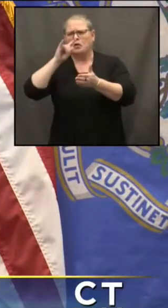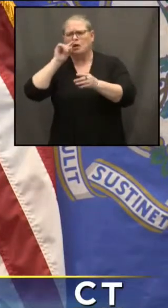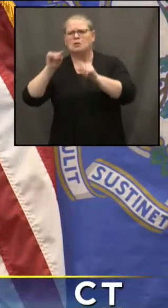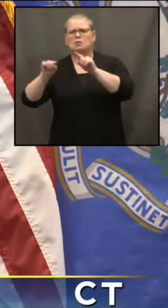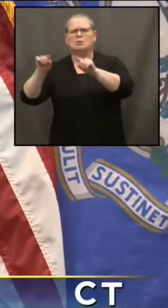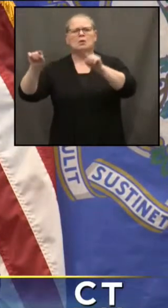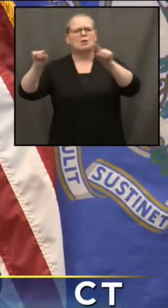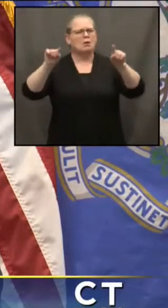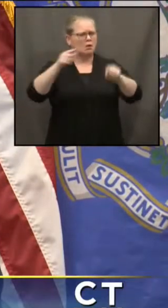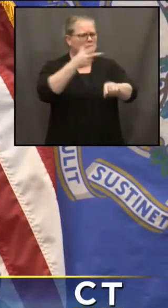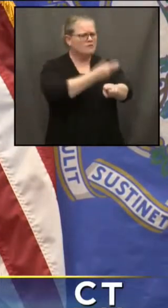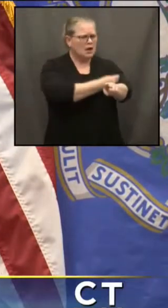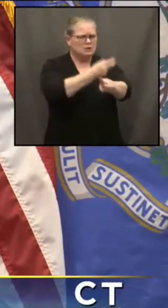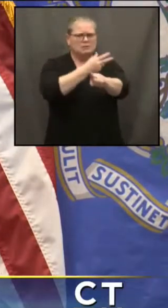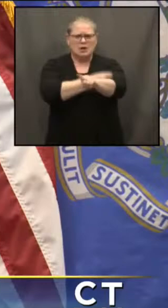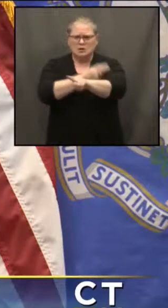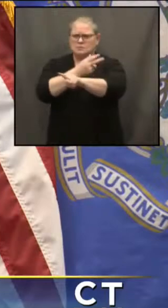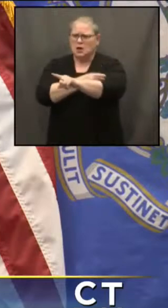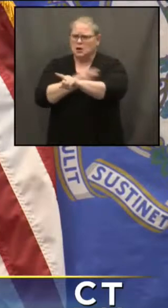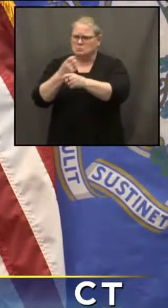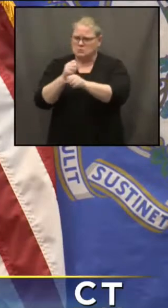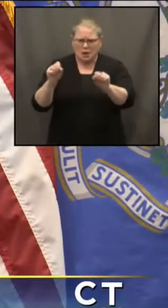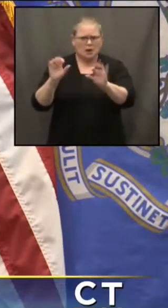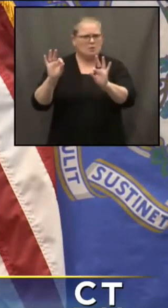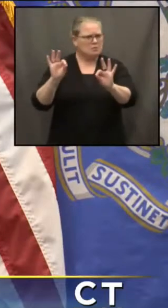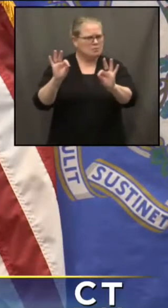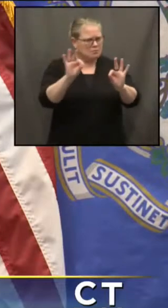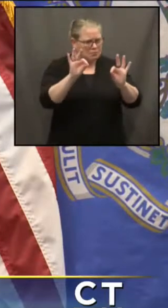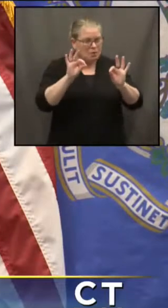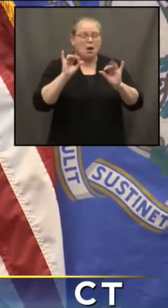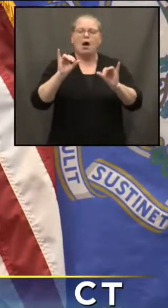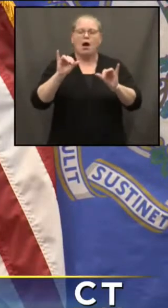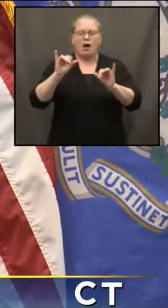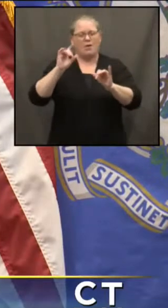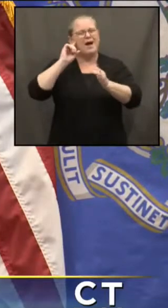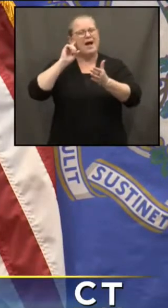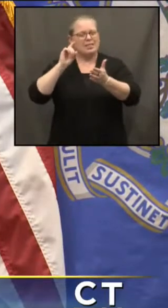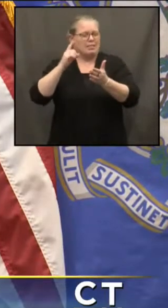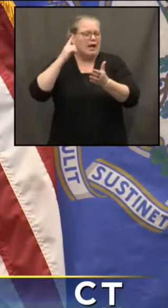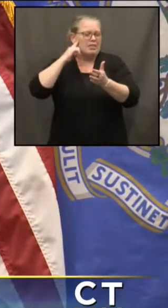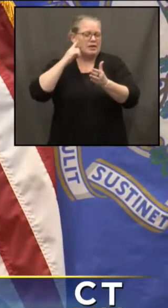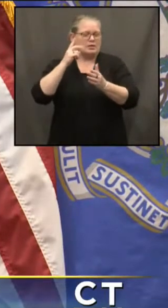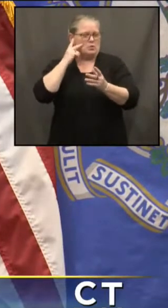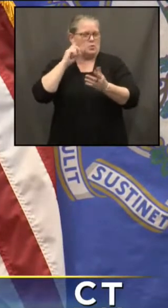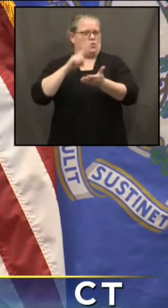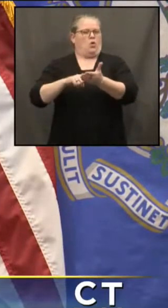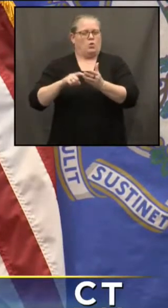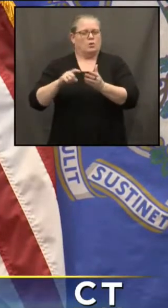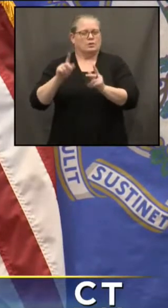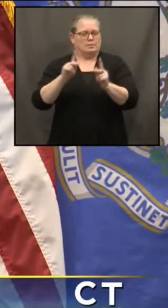think you're going to see the number of young people accelerating. No need for a mandate.